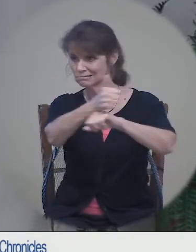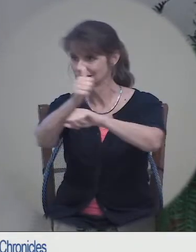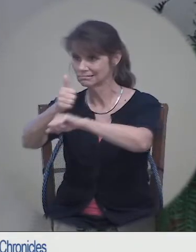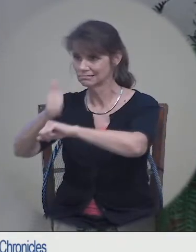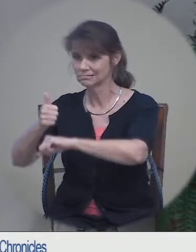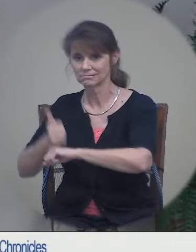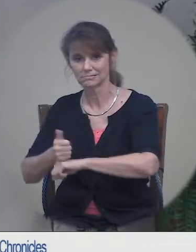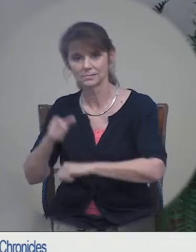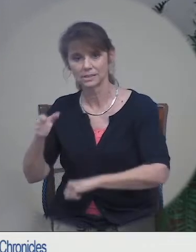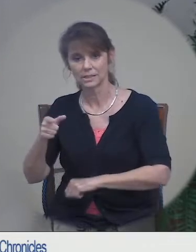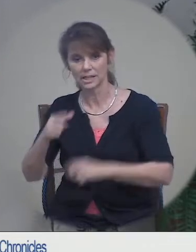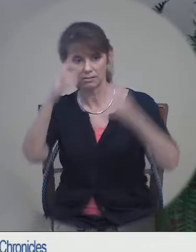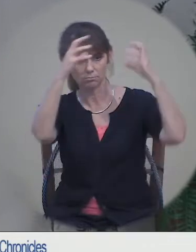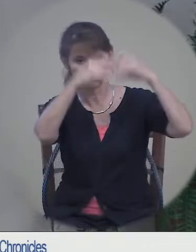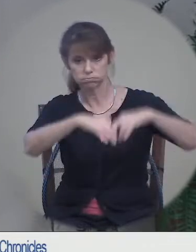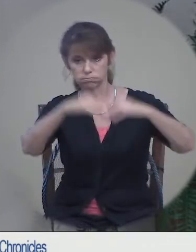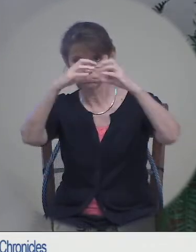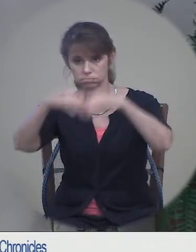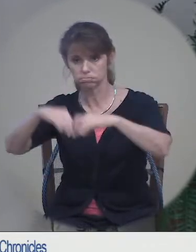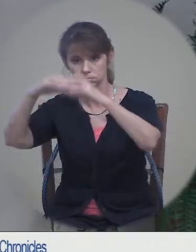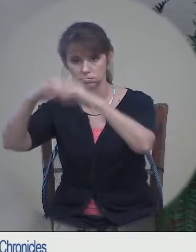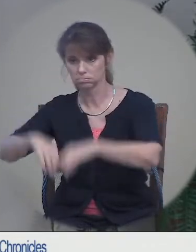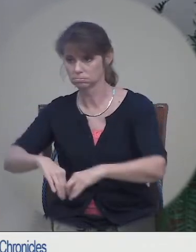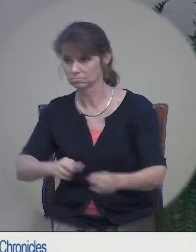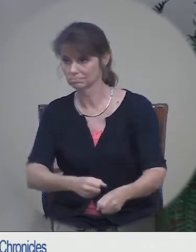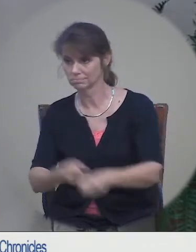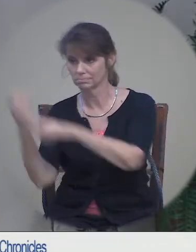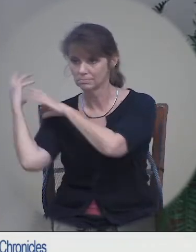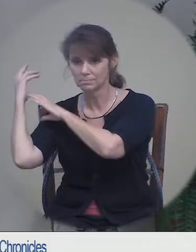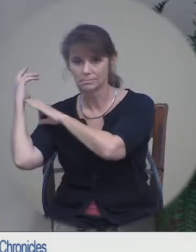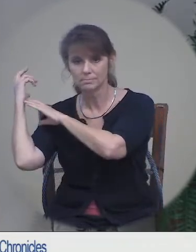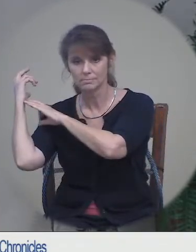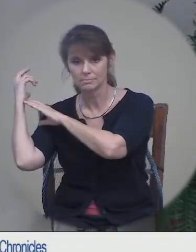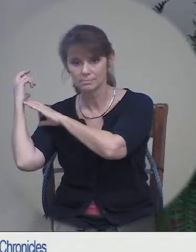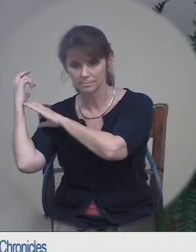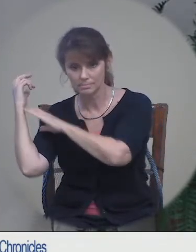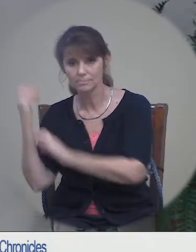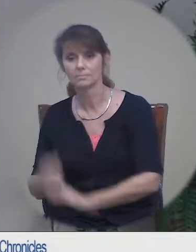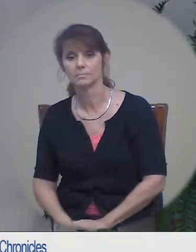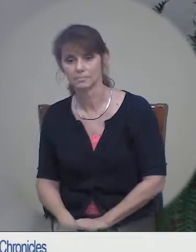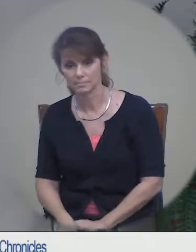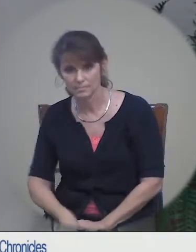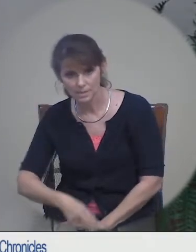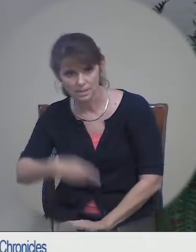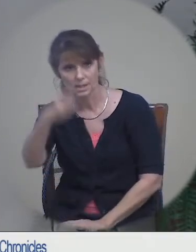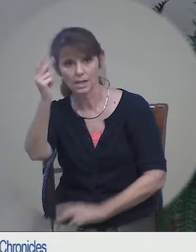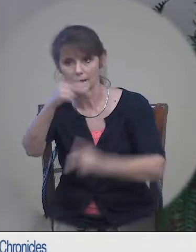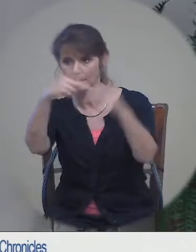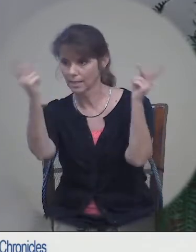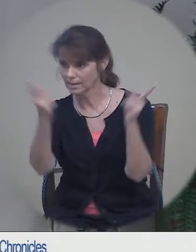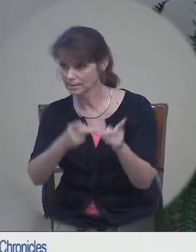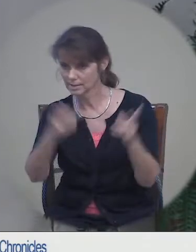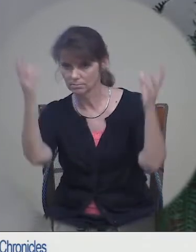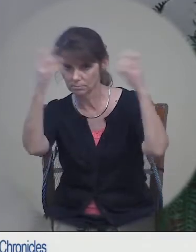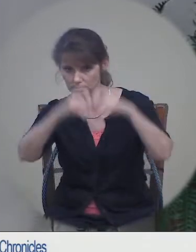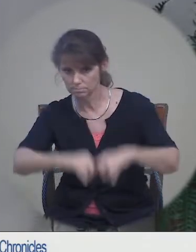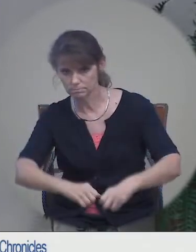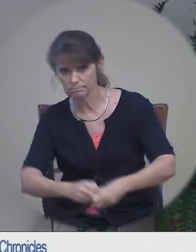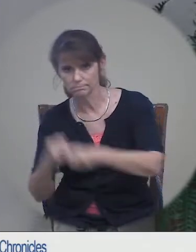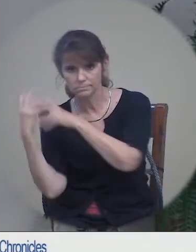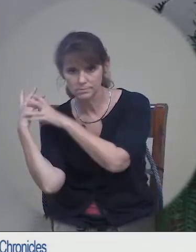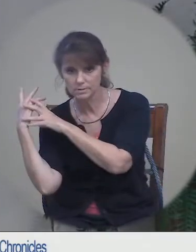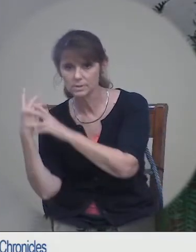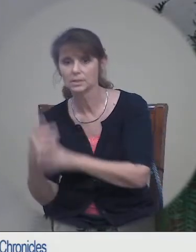and he cleared it out, and then that's also, he cleared out the high places, and then